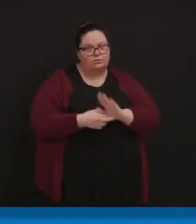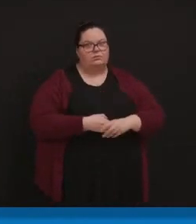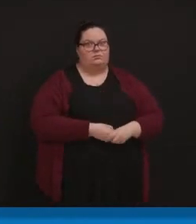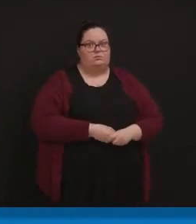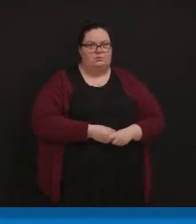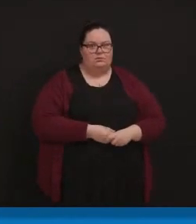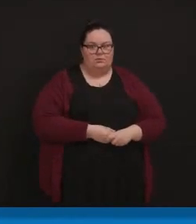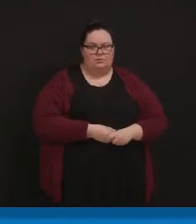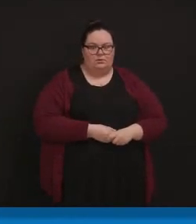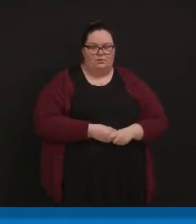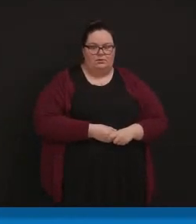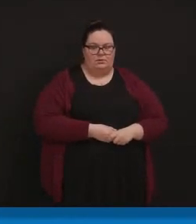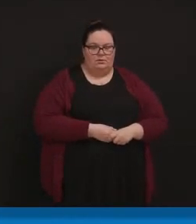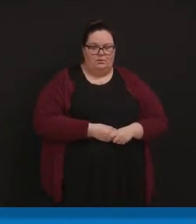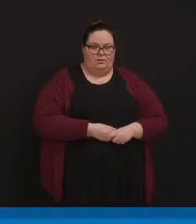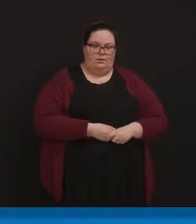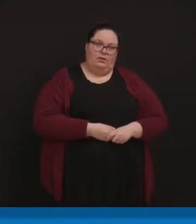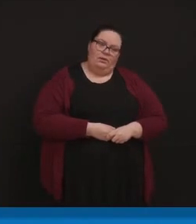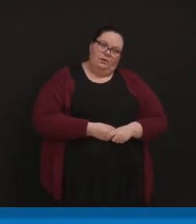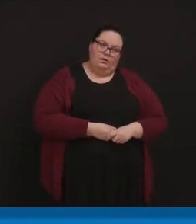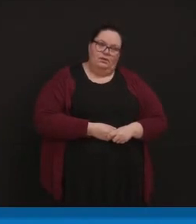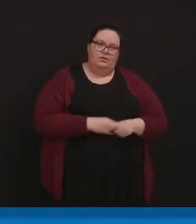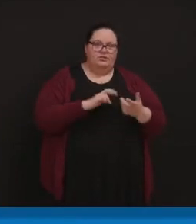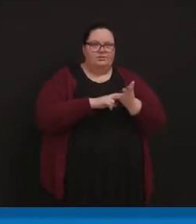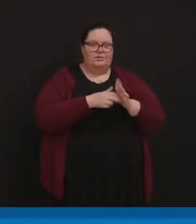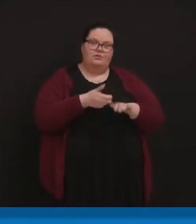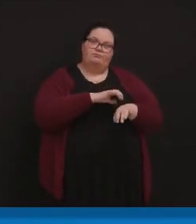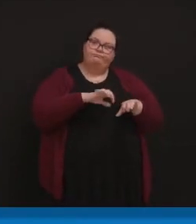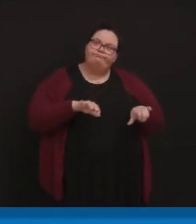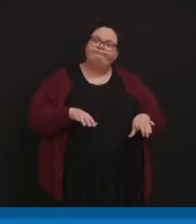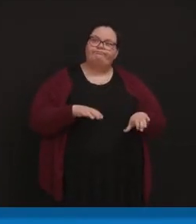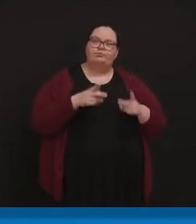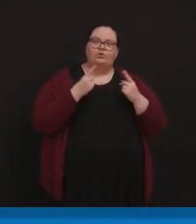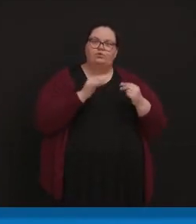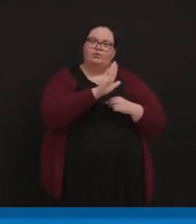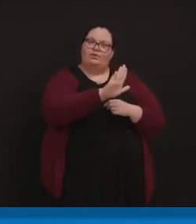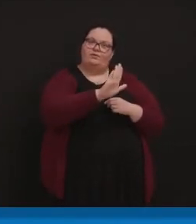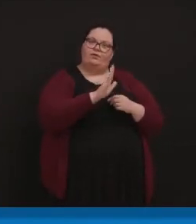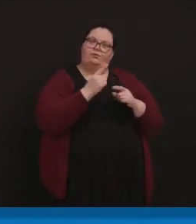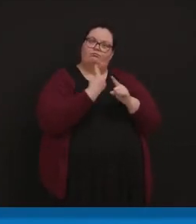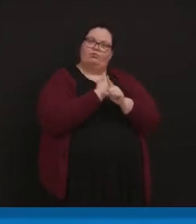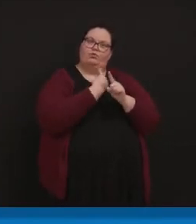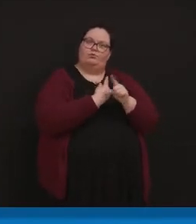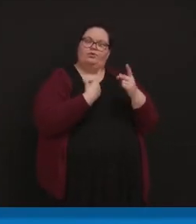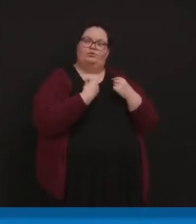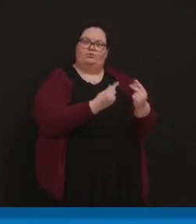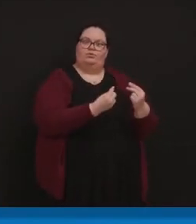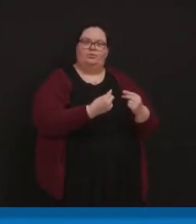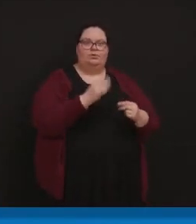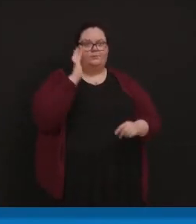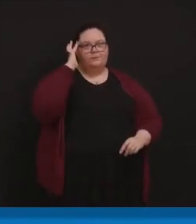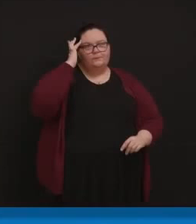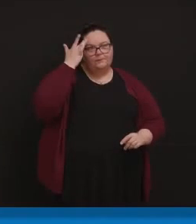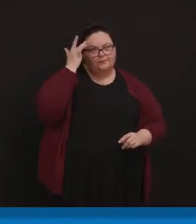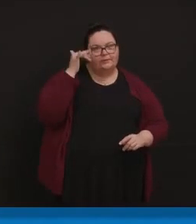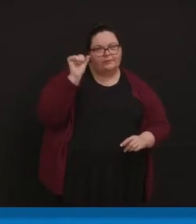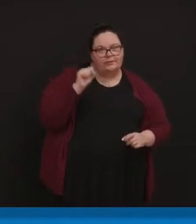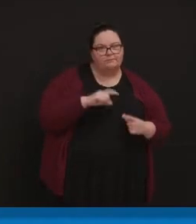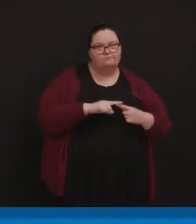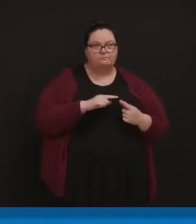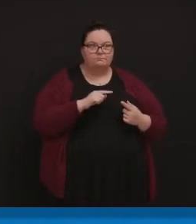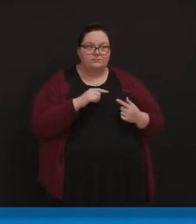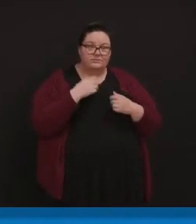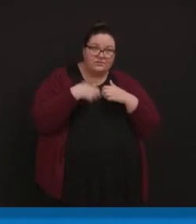which is a dry kind of word, but it basically means they're stepping up as citizens. doing the right thing even though it's inconvenient, even though it's